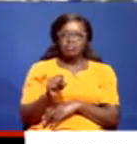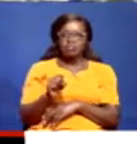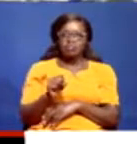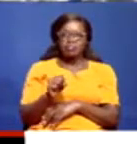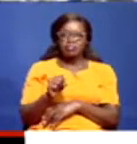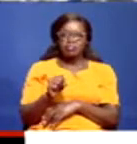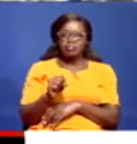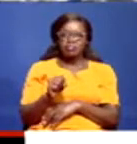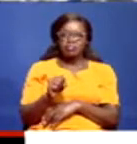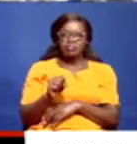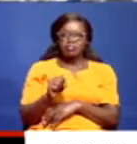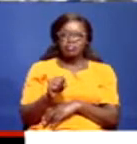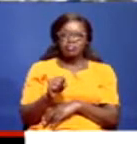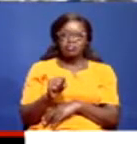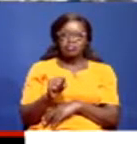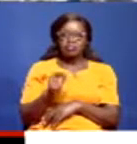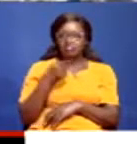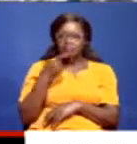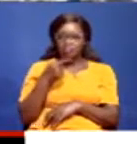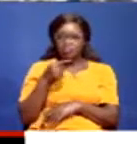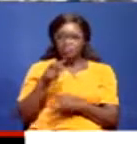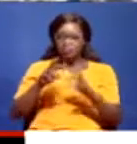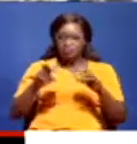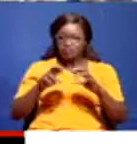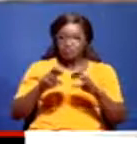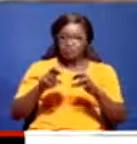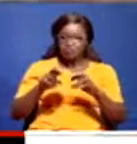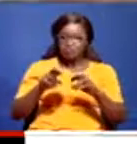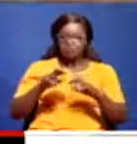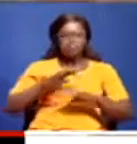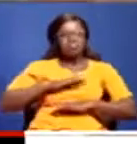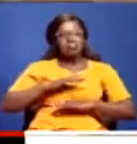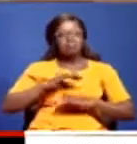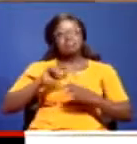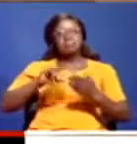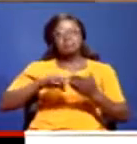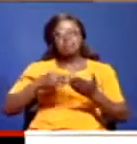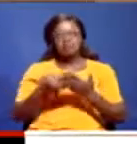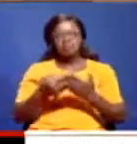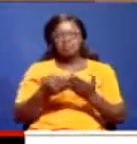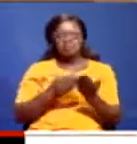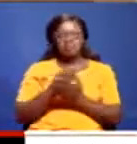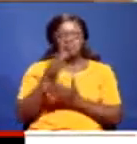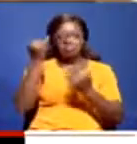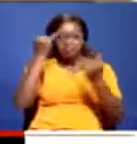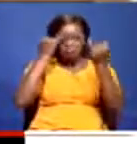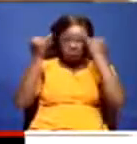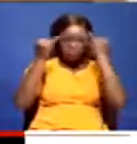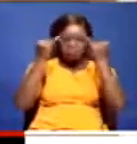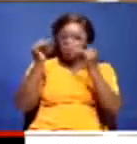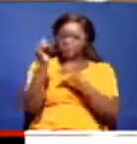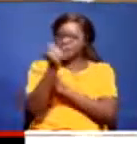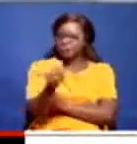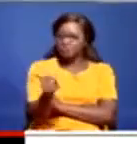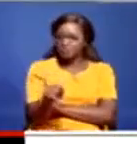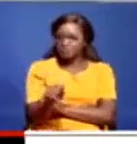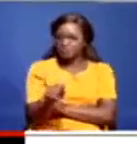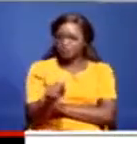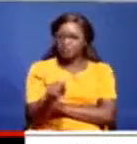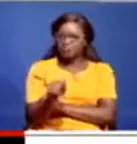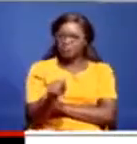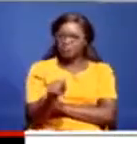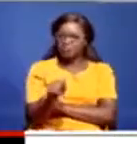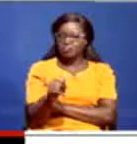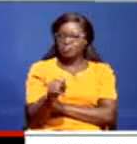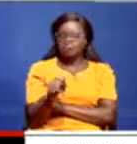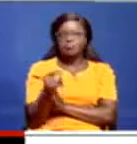Gordon Kihalangwa, says research has not been adequately funded to ensure innovation in the energy sector is sustained. He